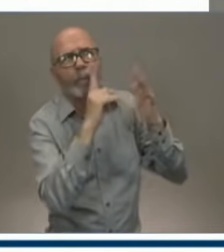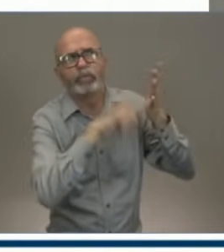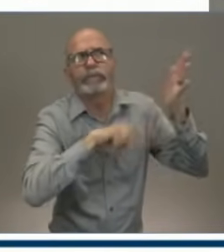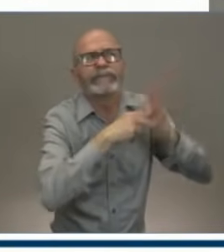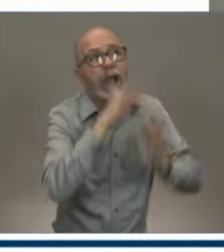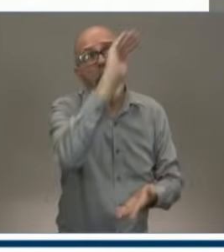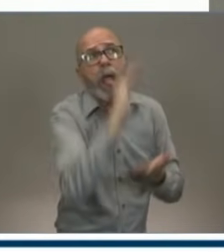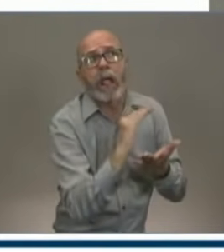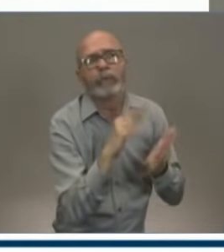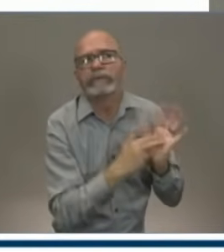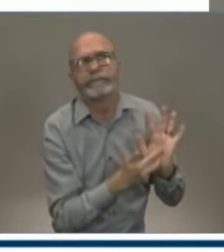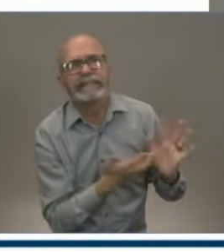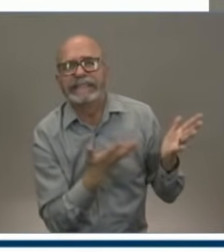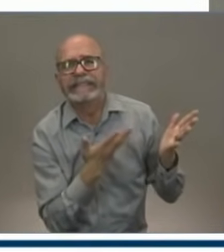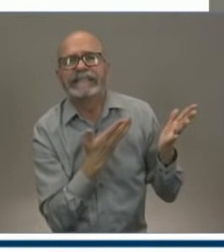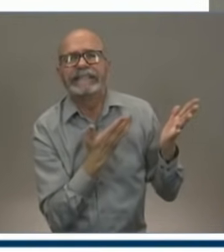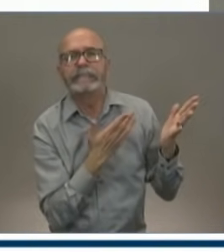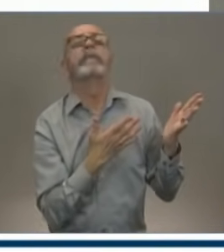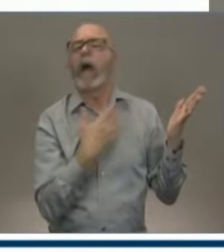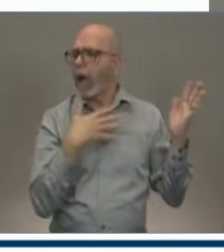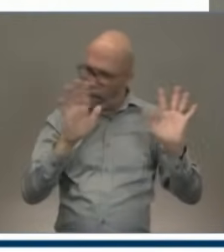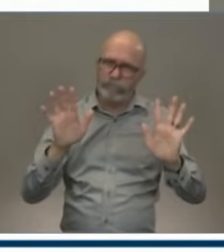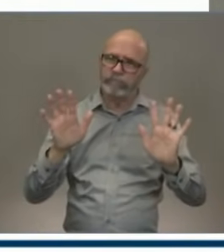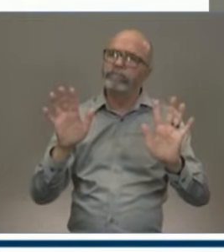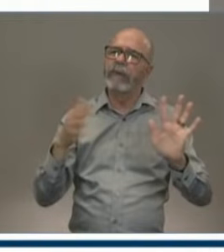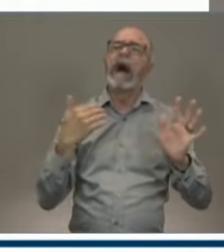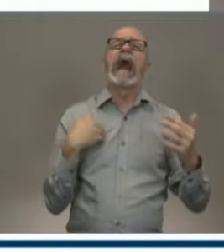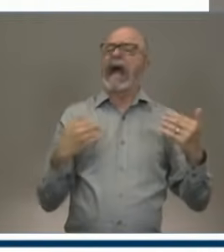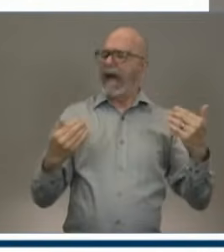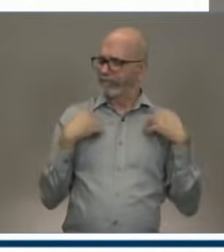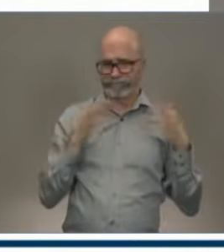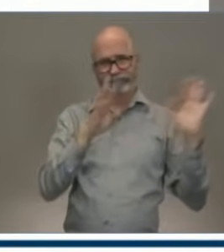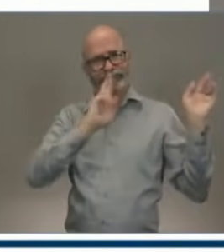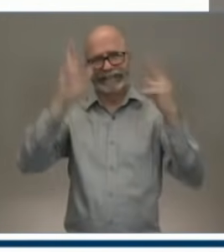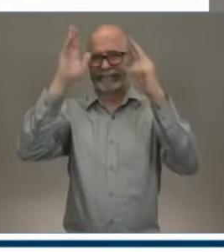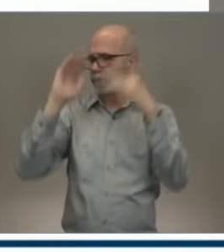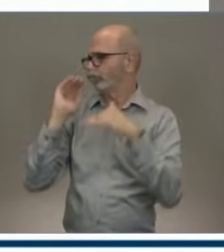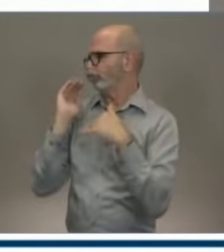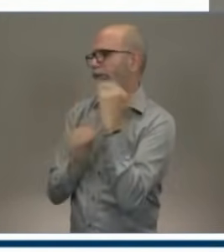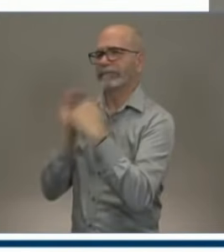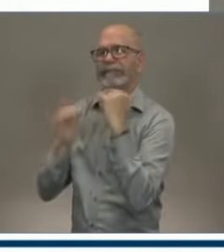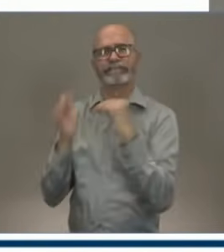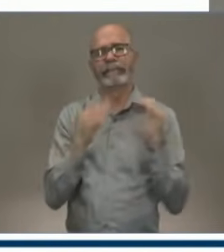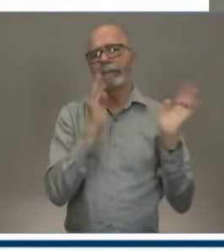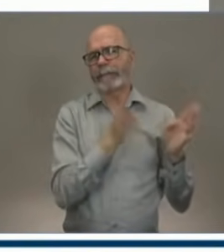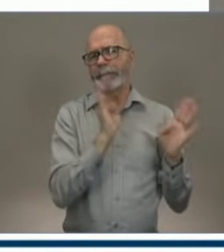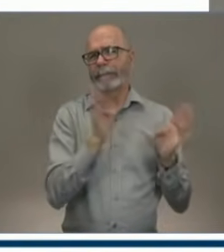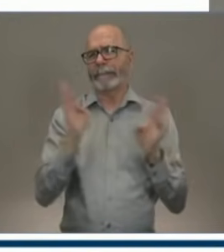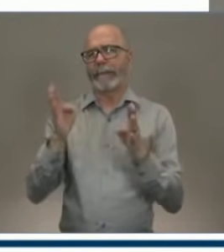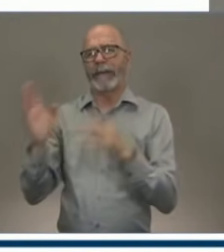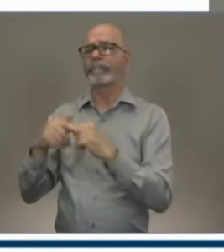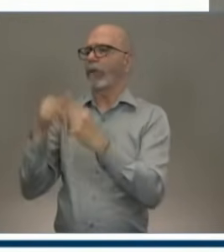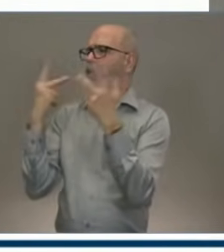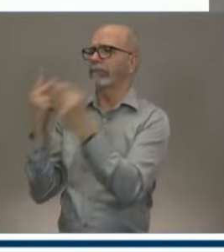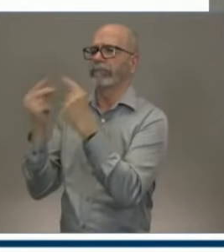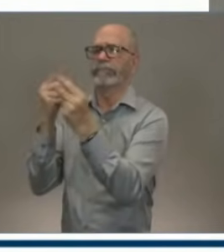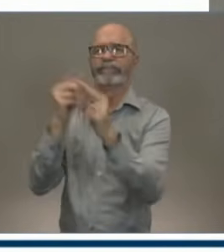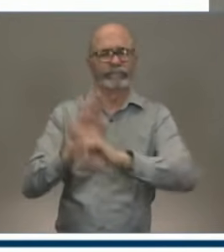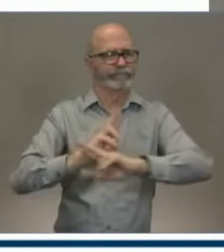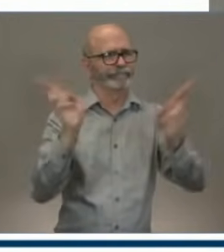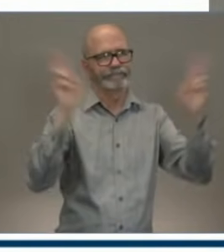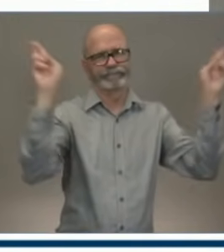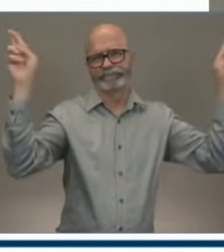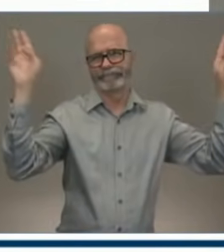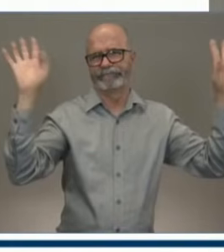morning, that we've got a very solid processes in place that we can ramp up or ramp down depending on if there's variations in vaccine